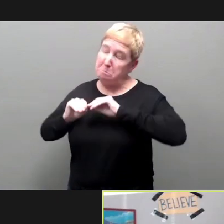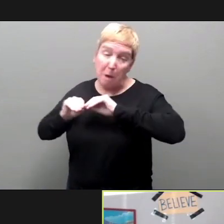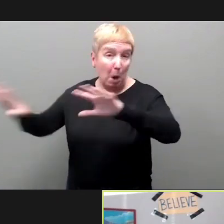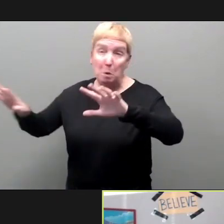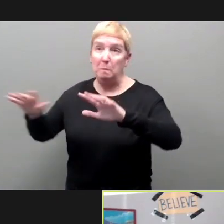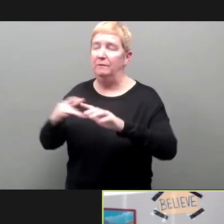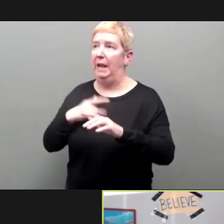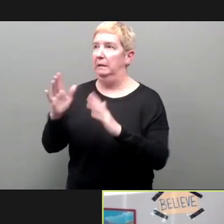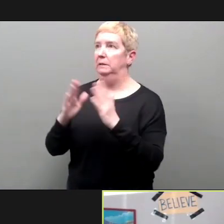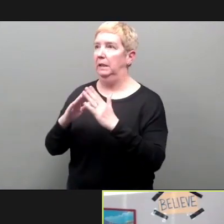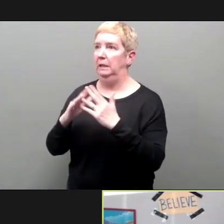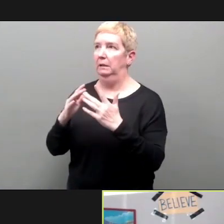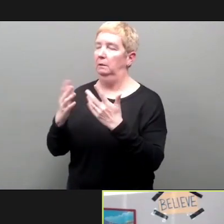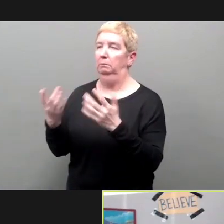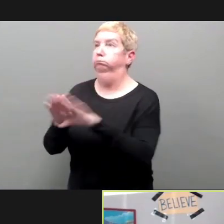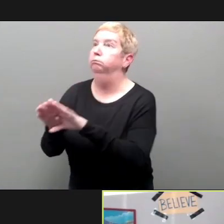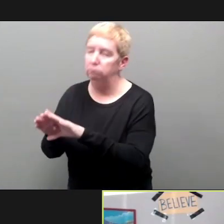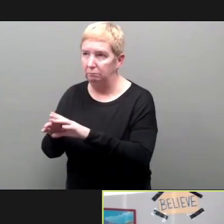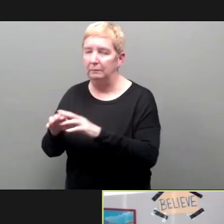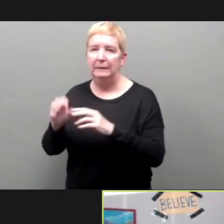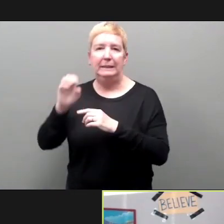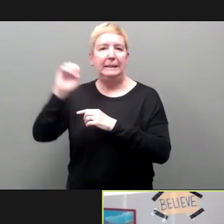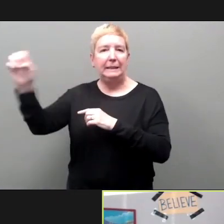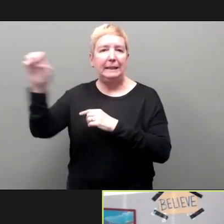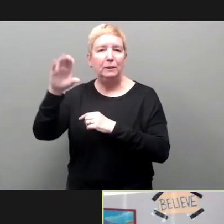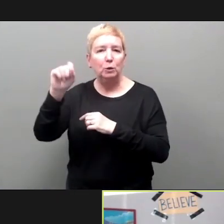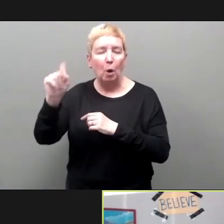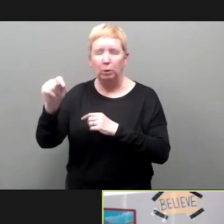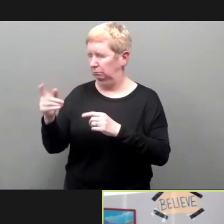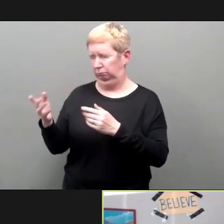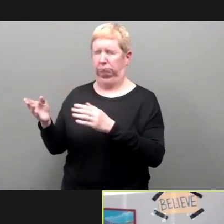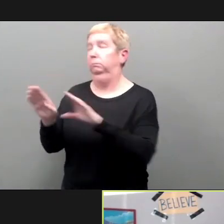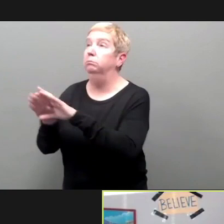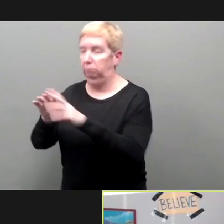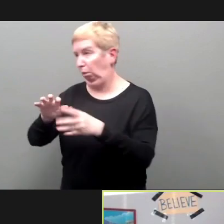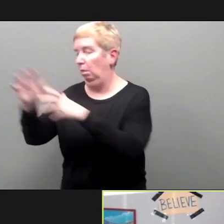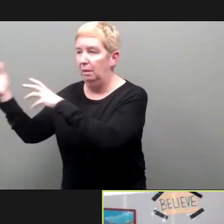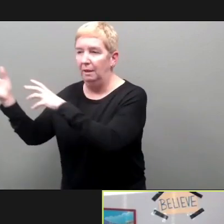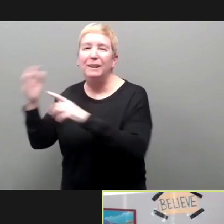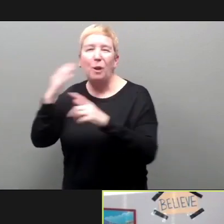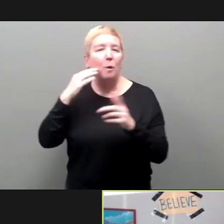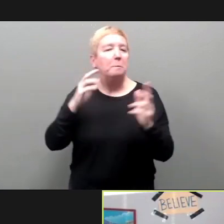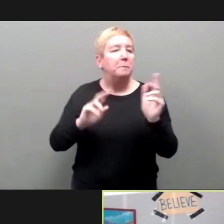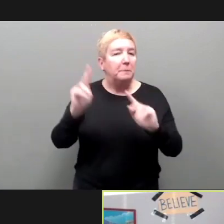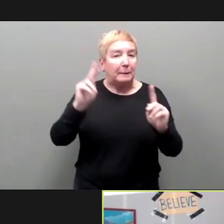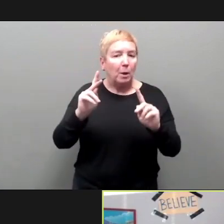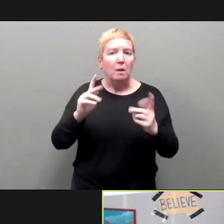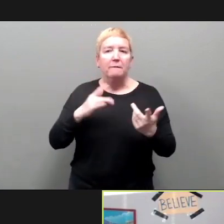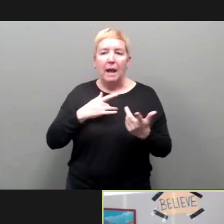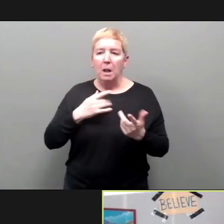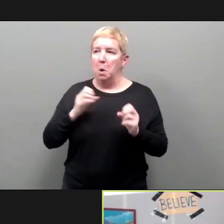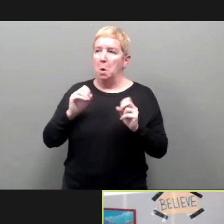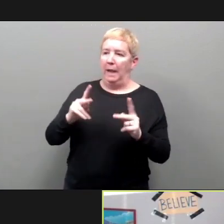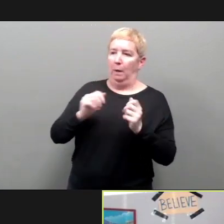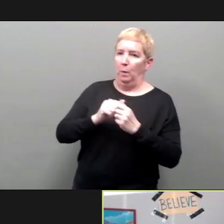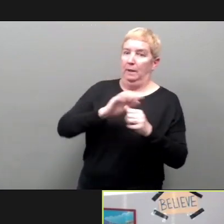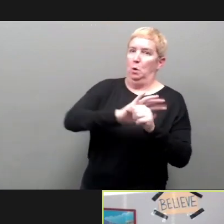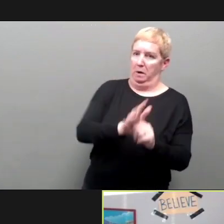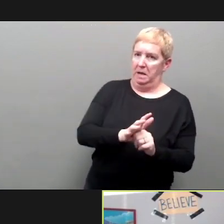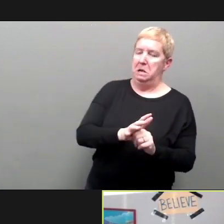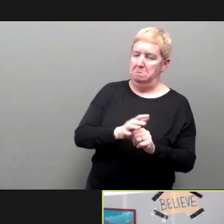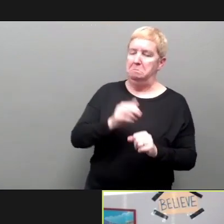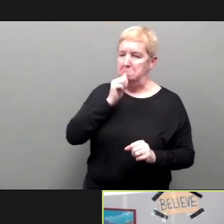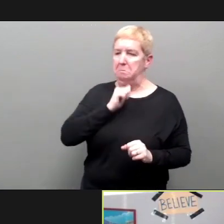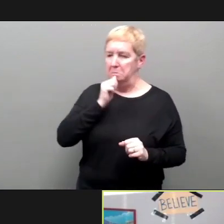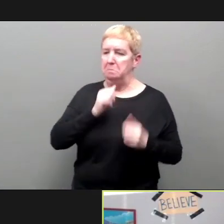there were people who were just fine with COVID, but they, they were stuck in 10 days. So they also made some of these like